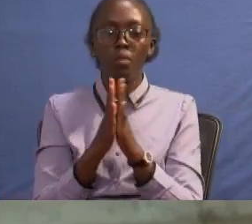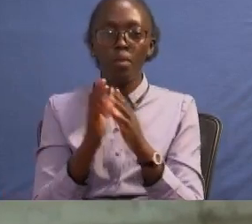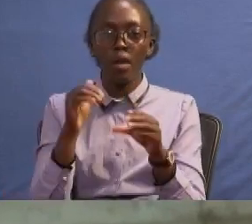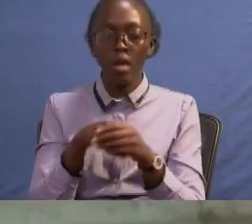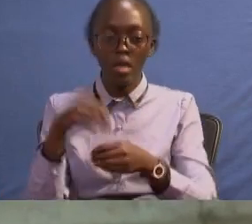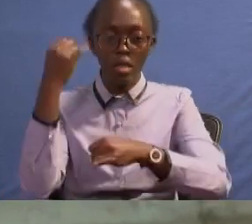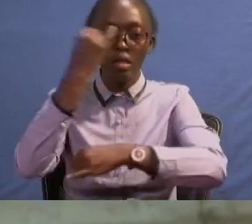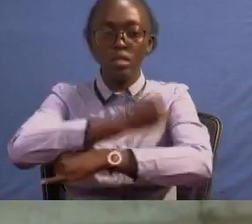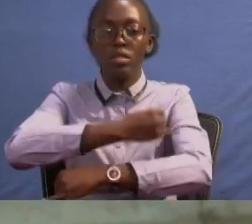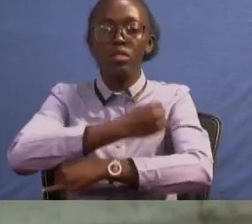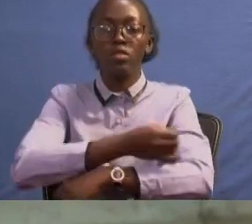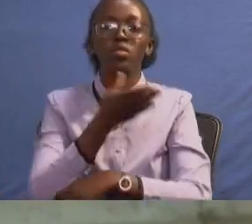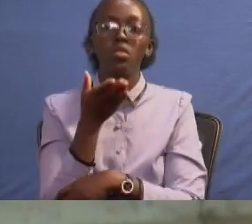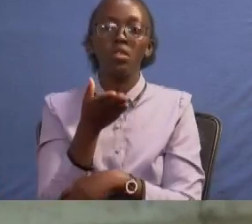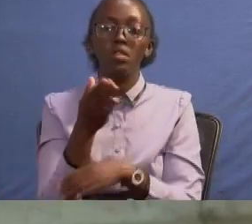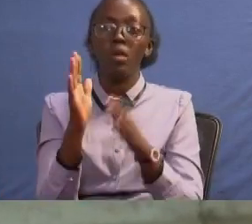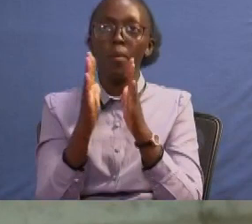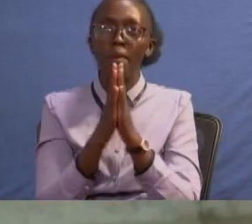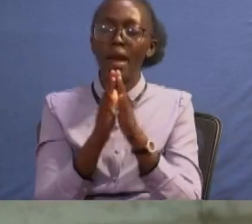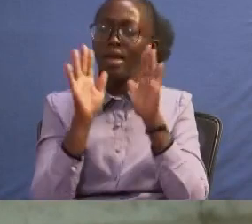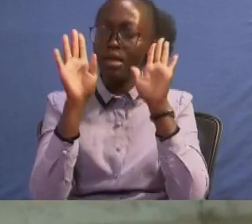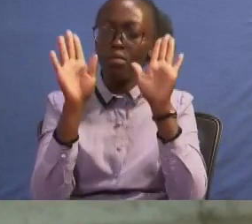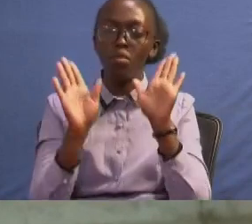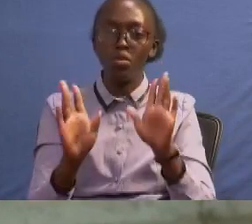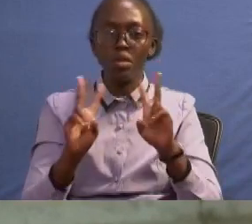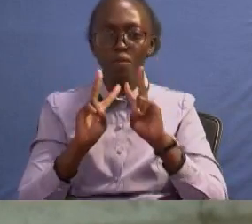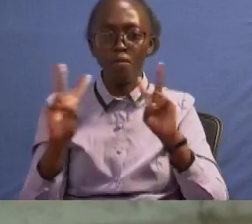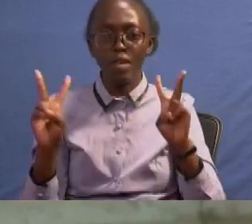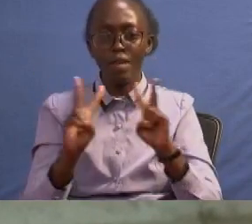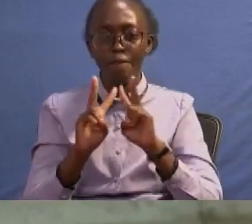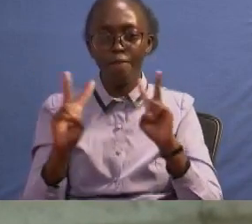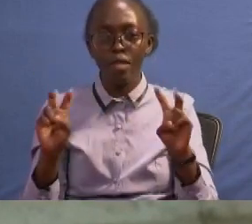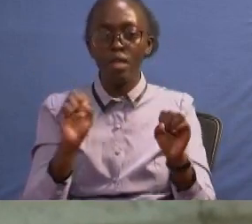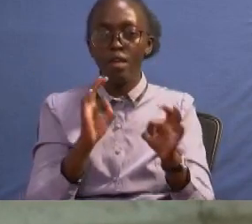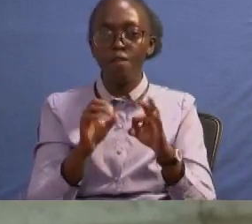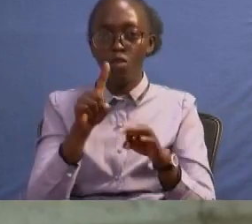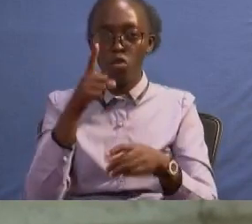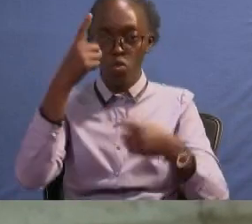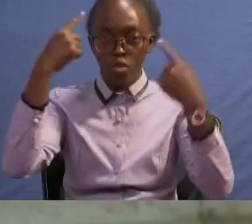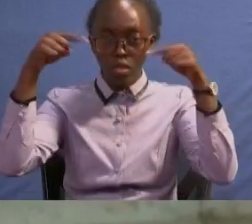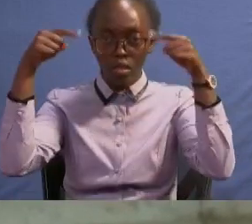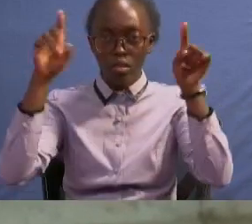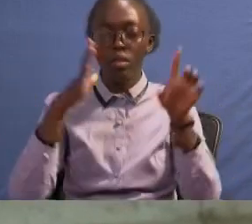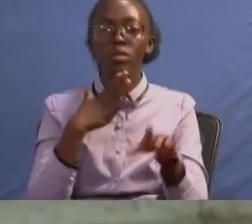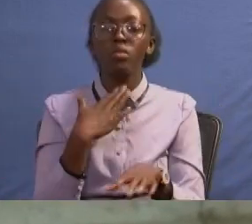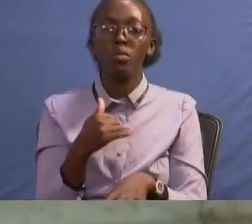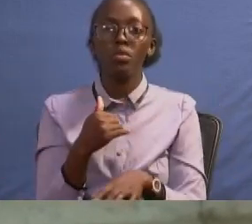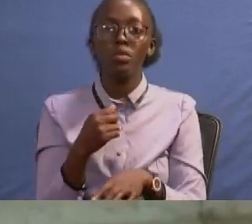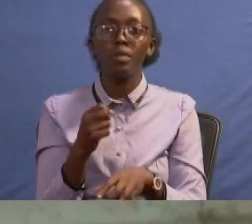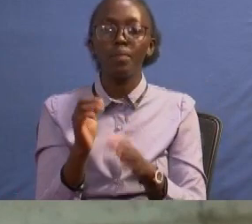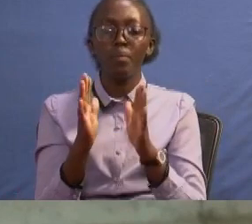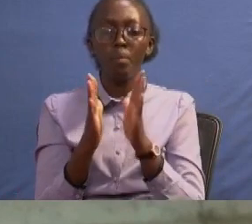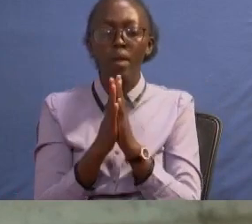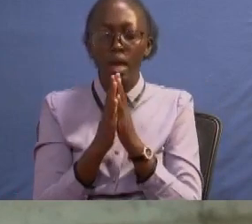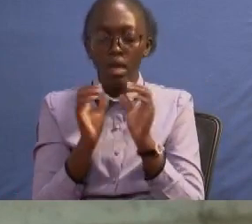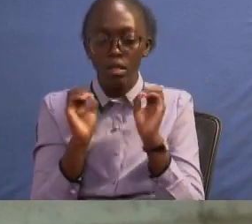very central to any person who desires to succeed. Prayerless people